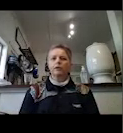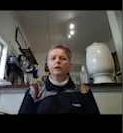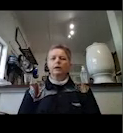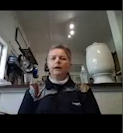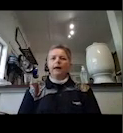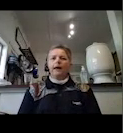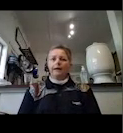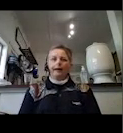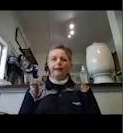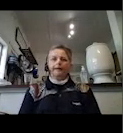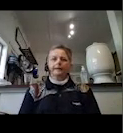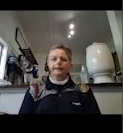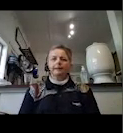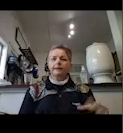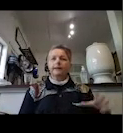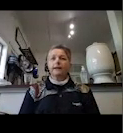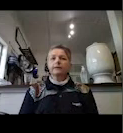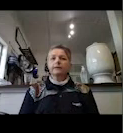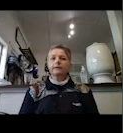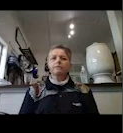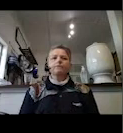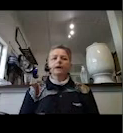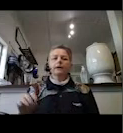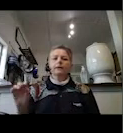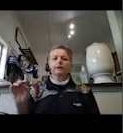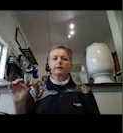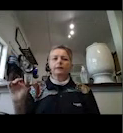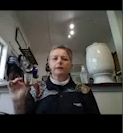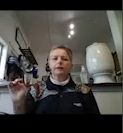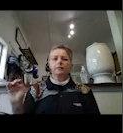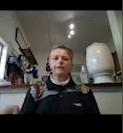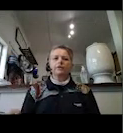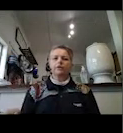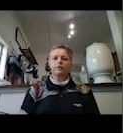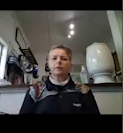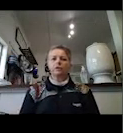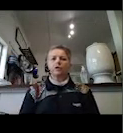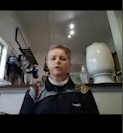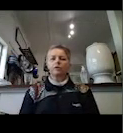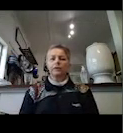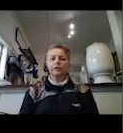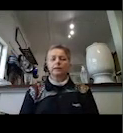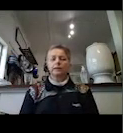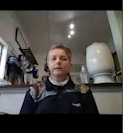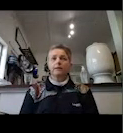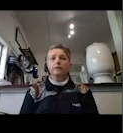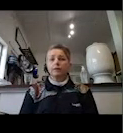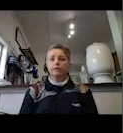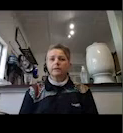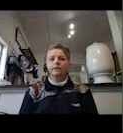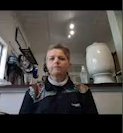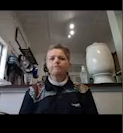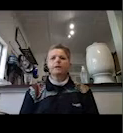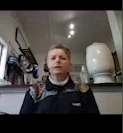So NCAT is in the state system and the Administrative Appeals Tribunal is in the